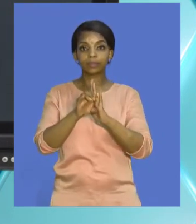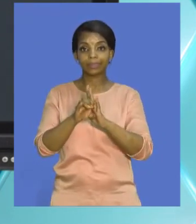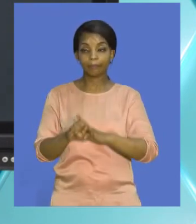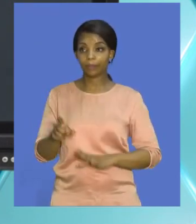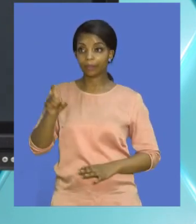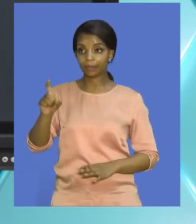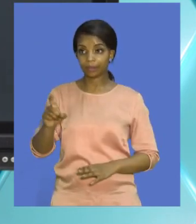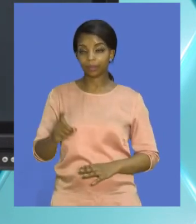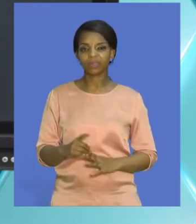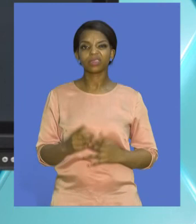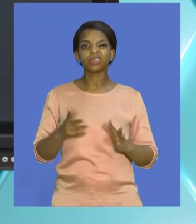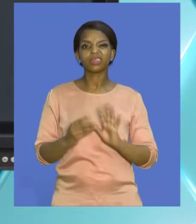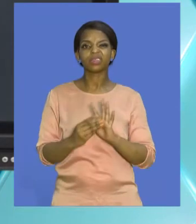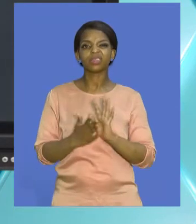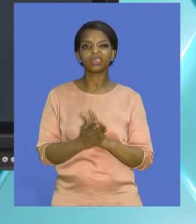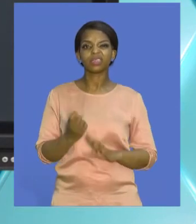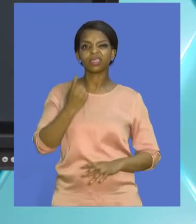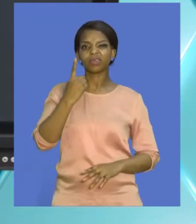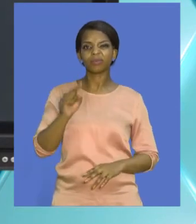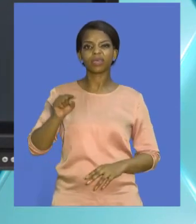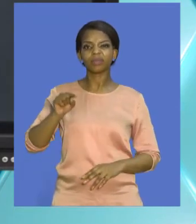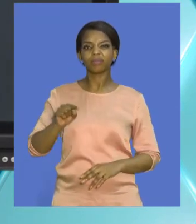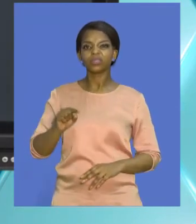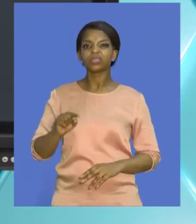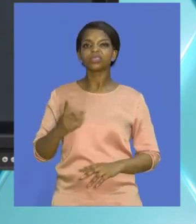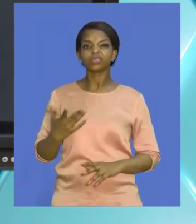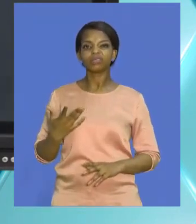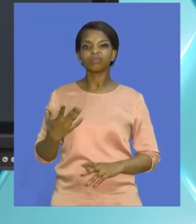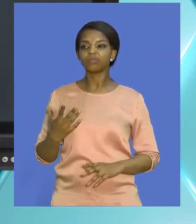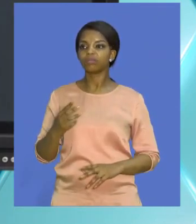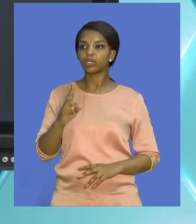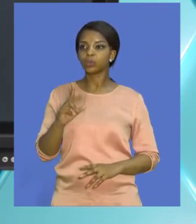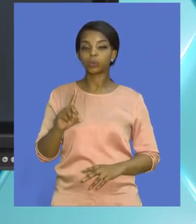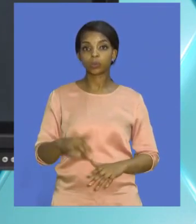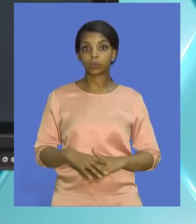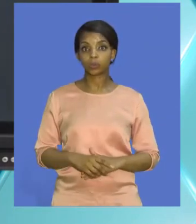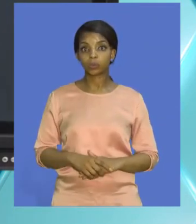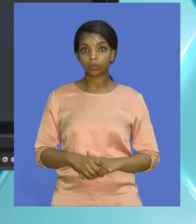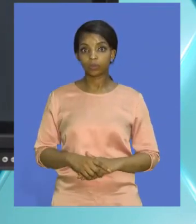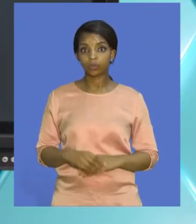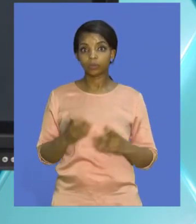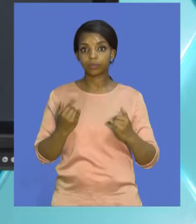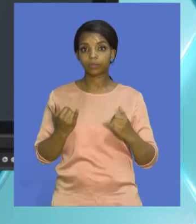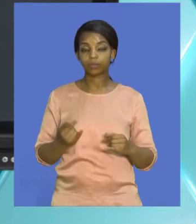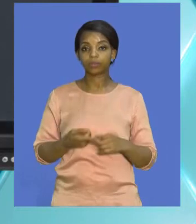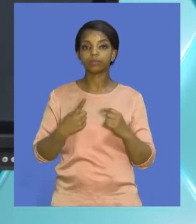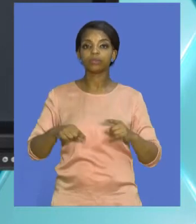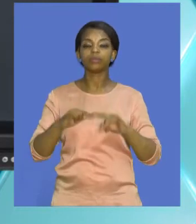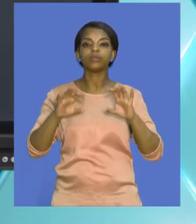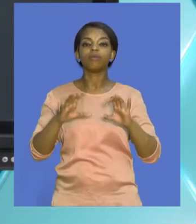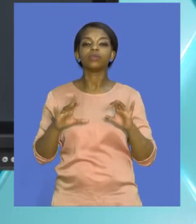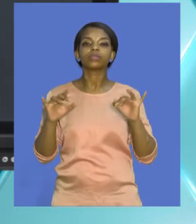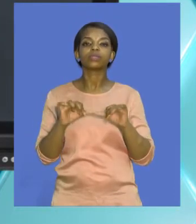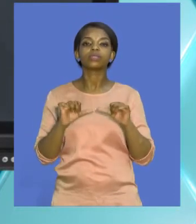exerted by 1-point charge, Q1, on another is Q2. So our force is equals to 16 newtons is